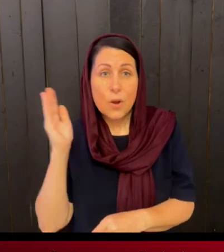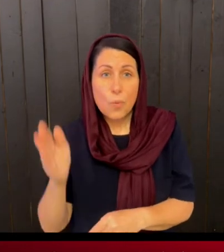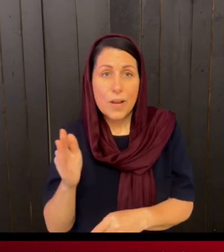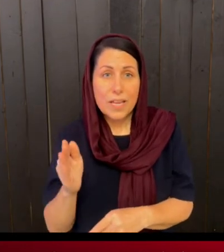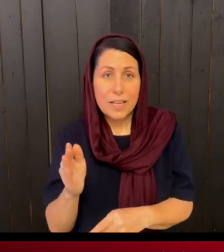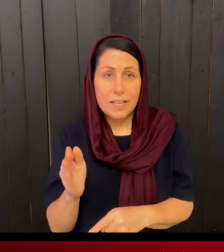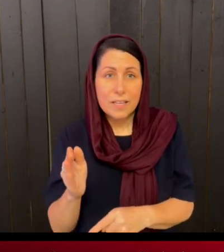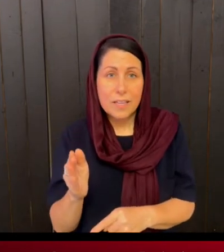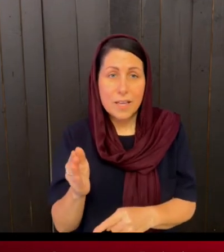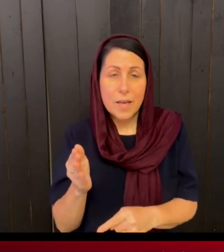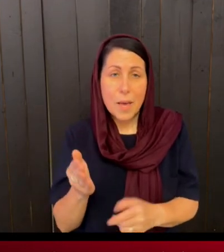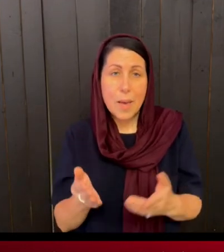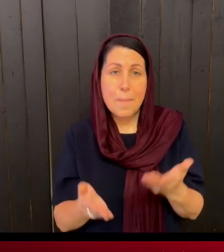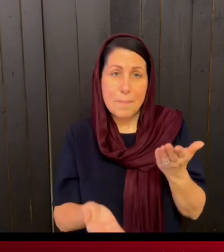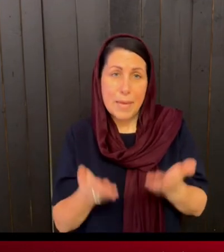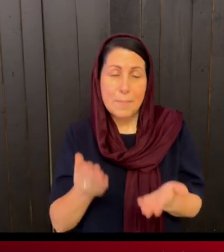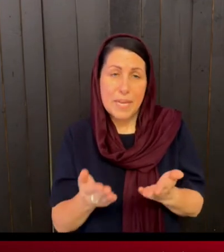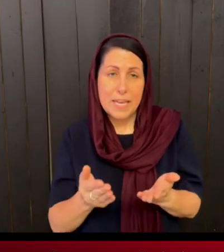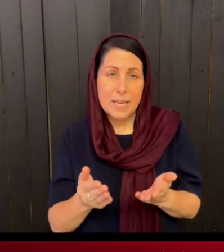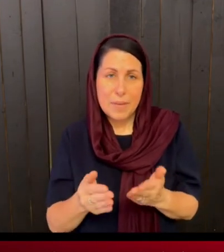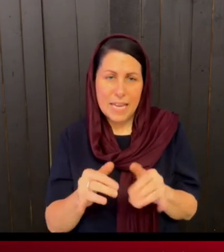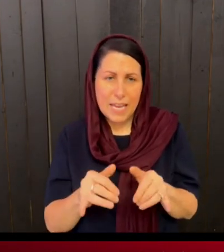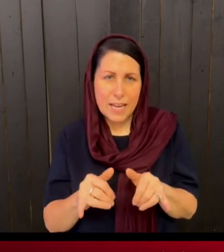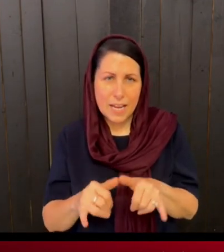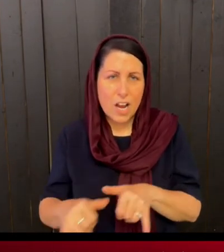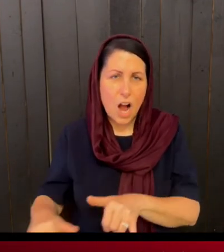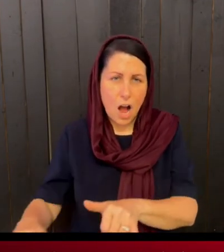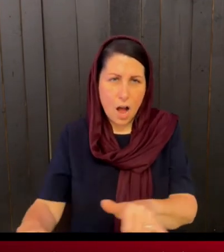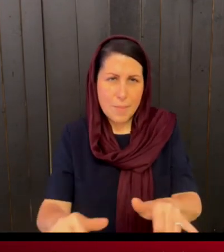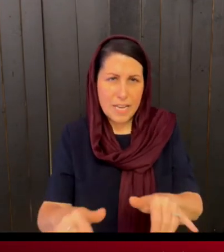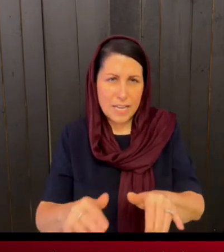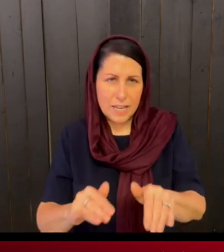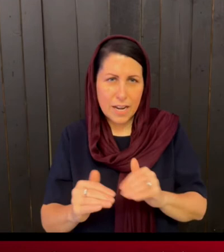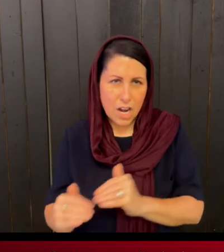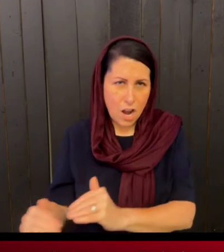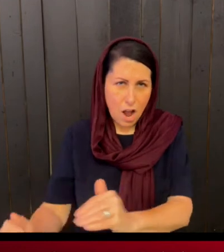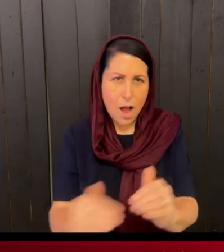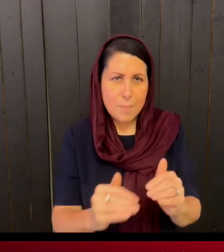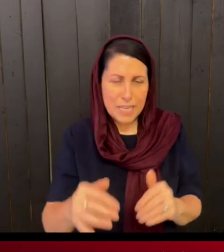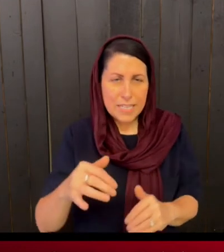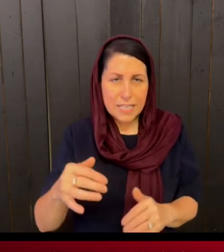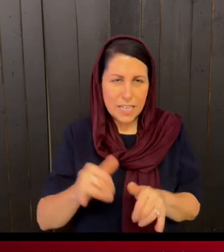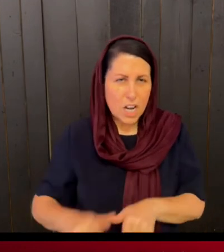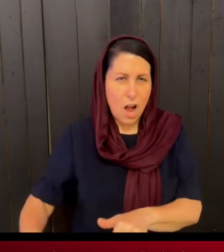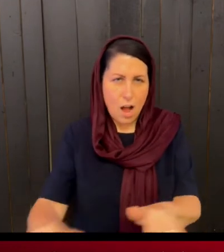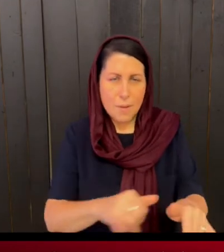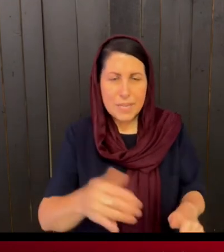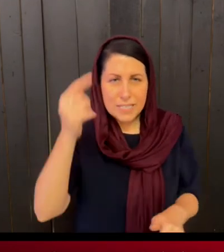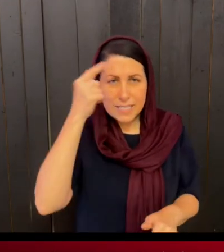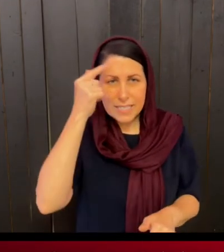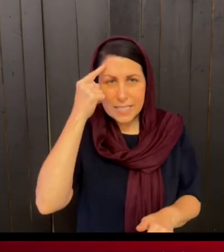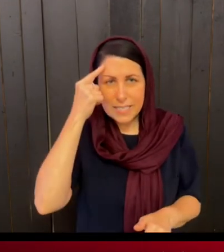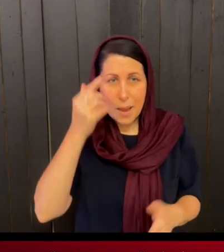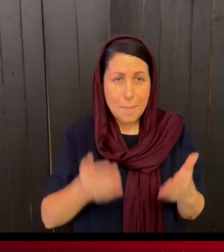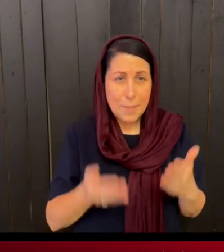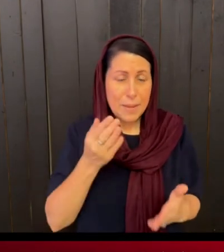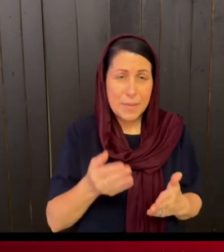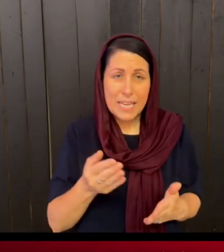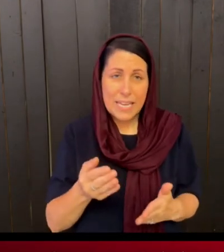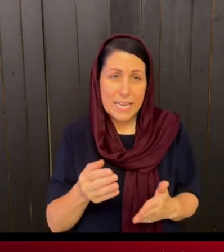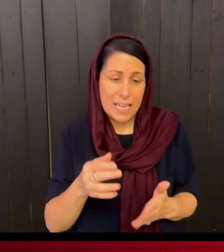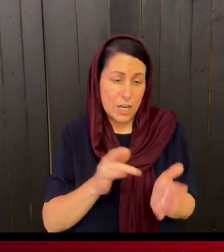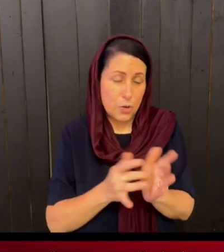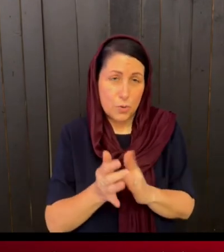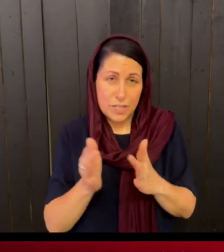sense. Usually, it'll be wisdom. Even non-Christians would agree with godly wisdom, usually.